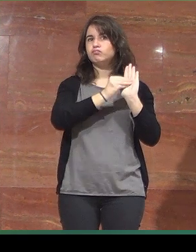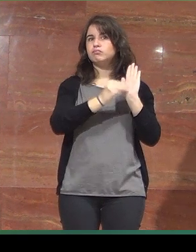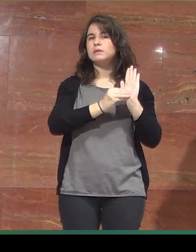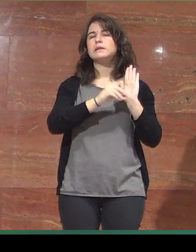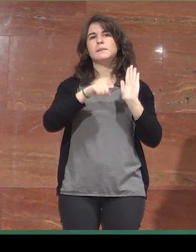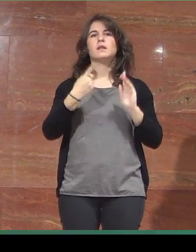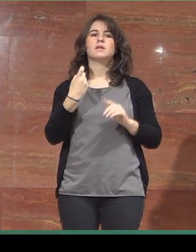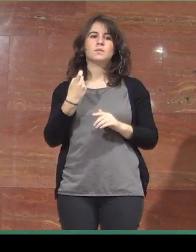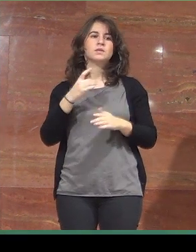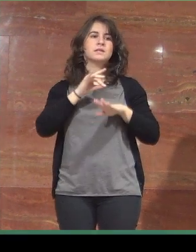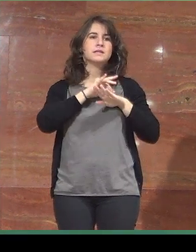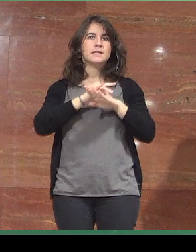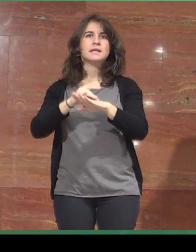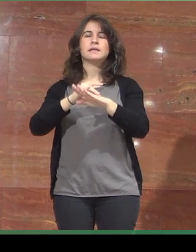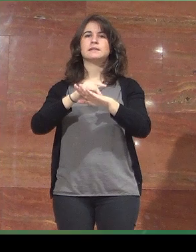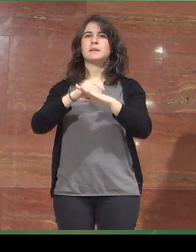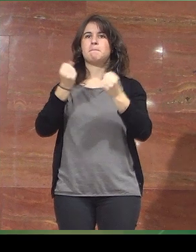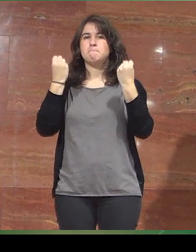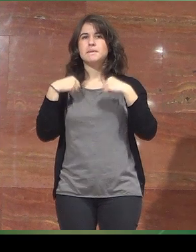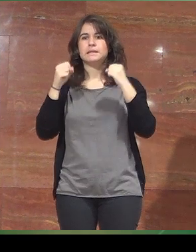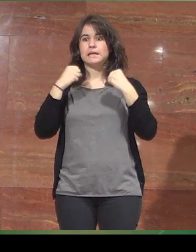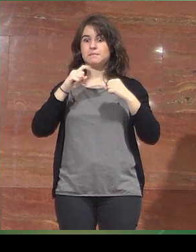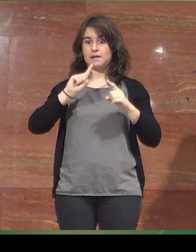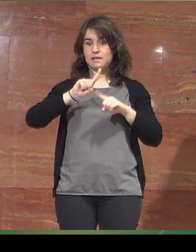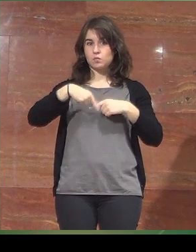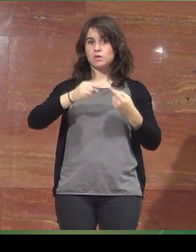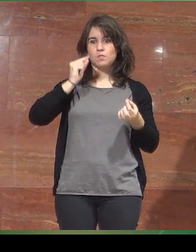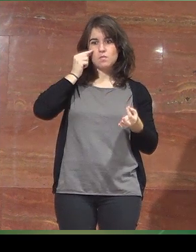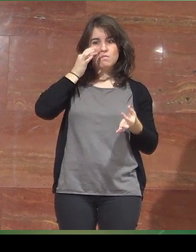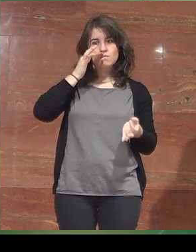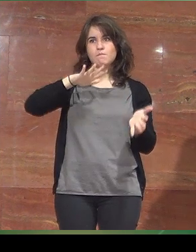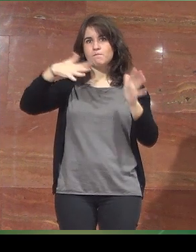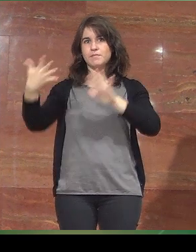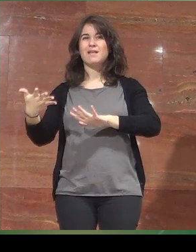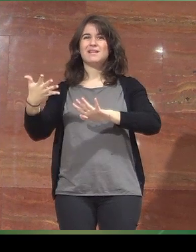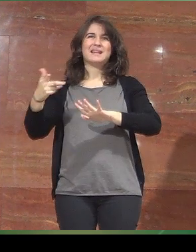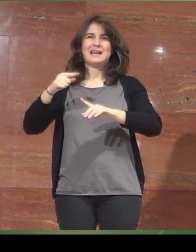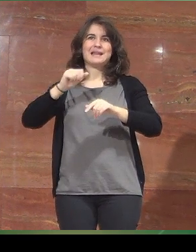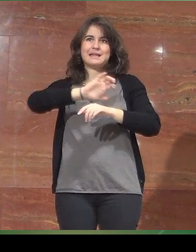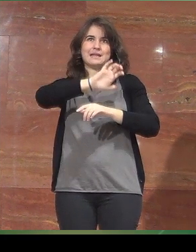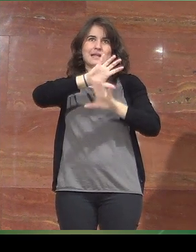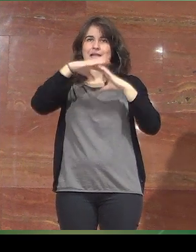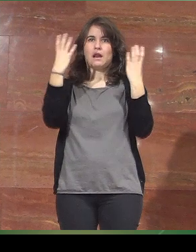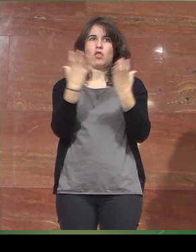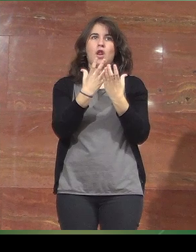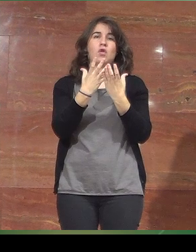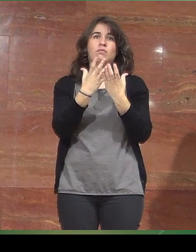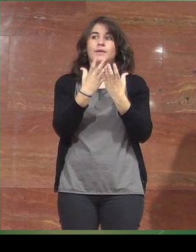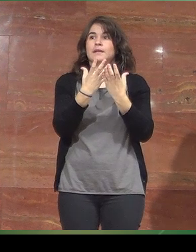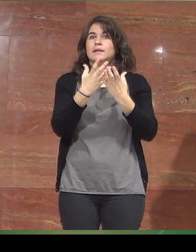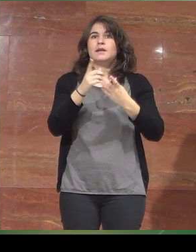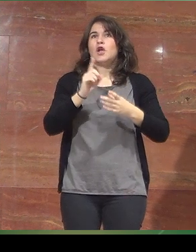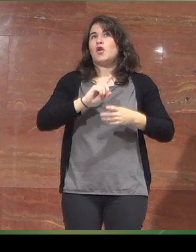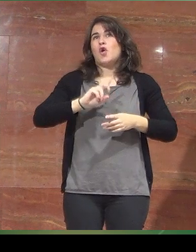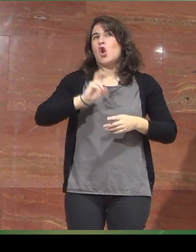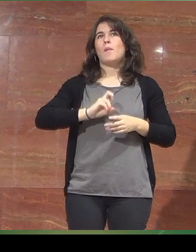applied internationally. It is not helpful if the pictograms in Spain tell me one thing and the pictograms in Germany tell me